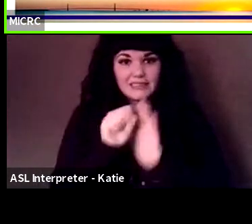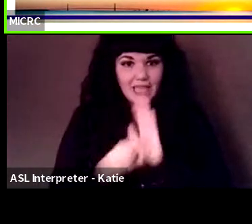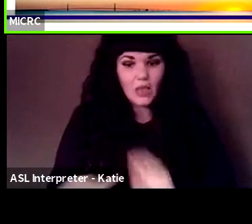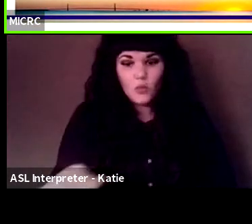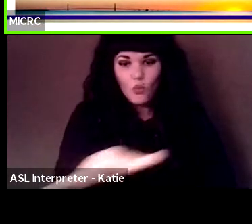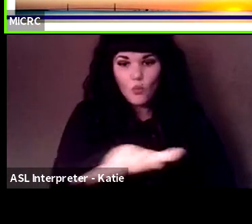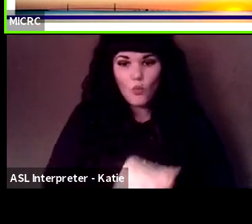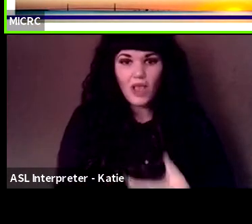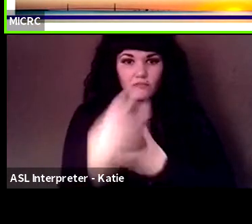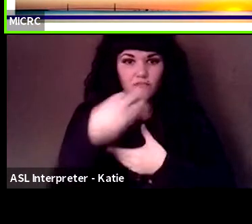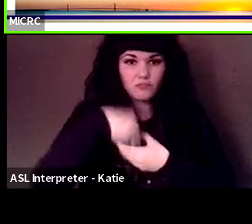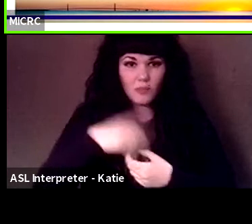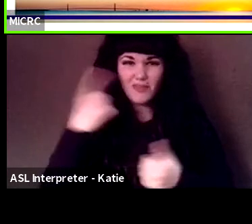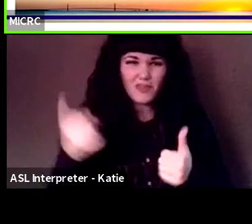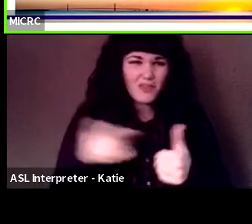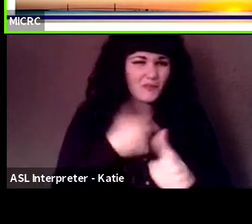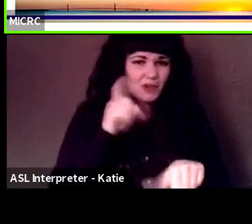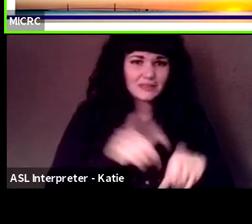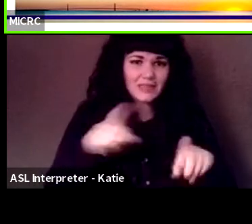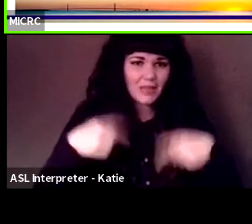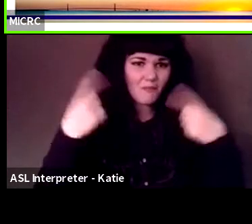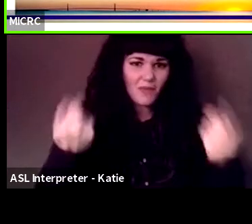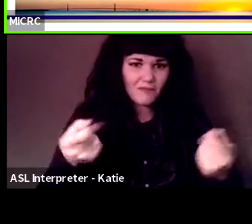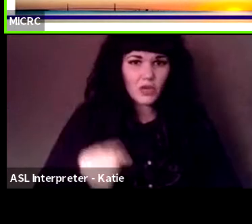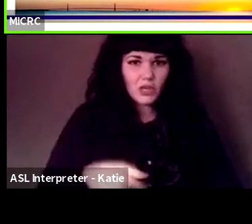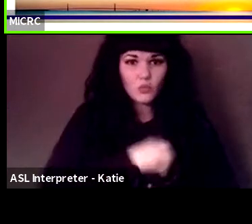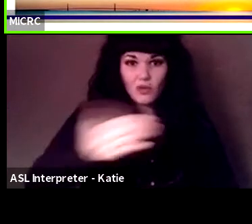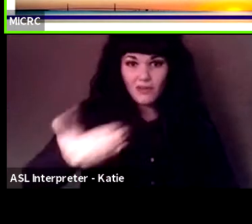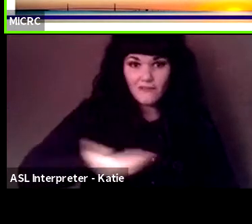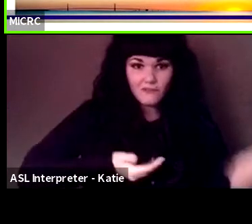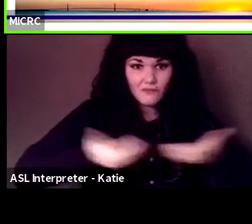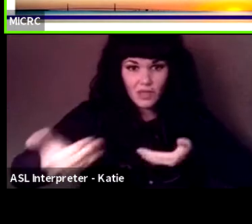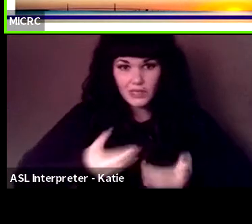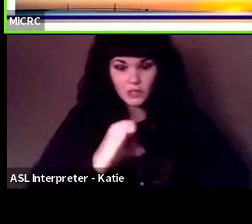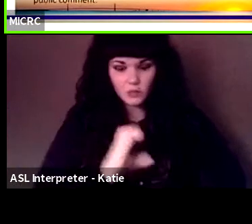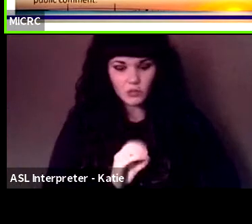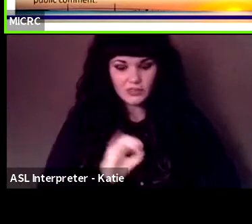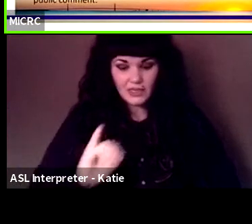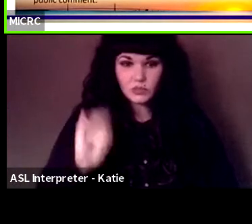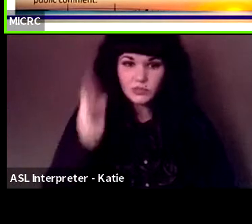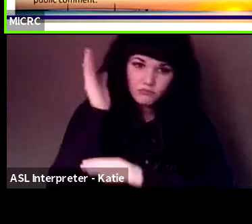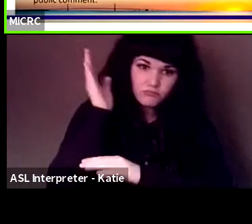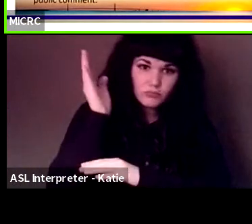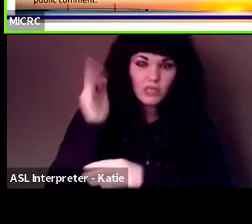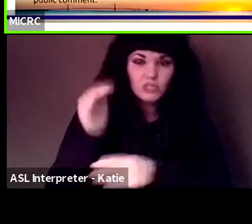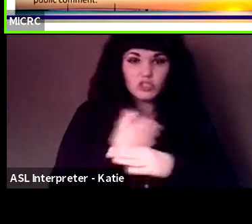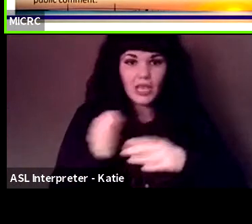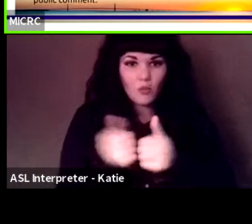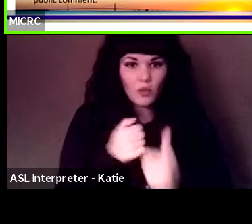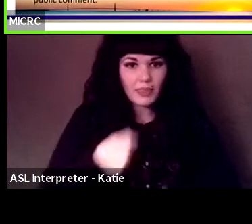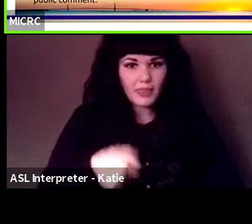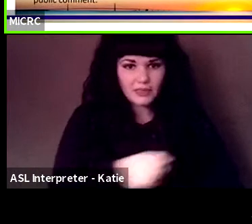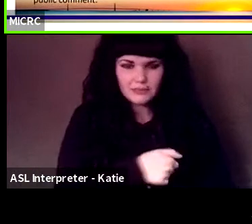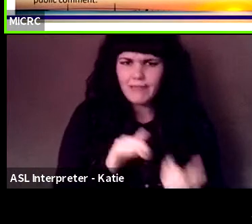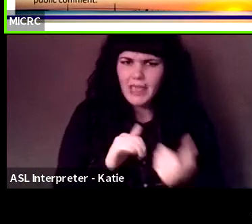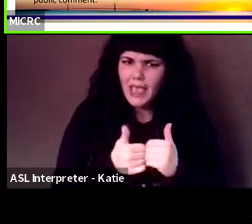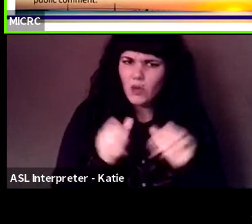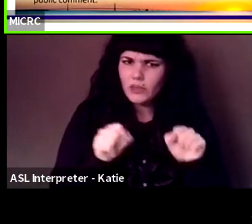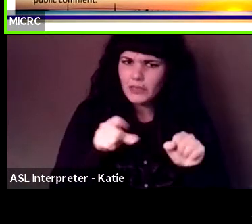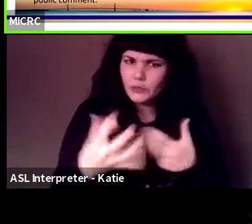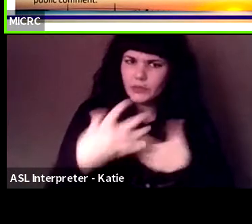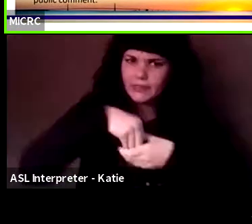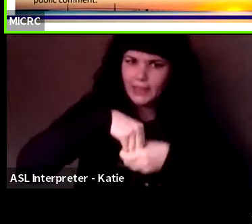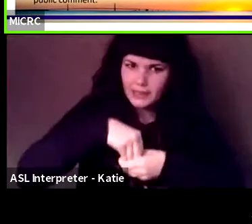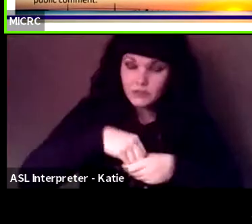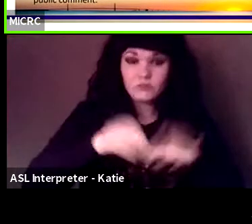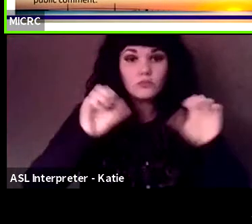time ever, and we're inviting communities of interest to share with us. How can you engage? You can get email